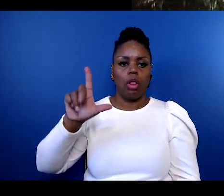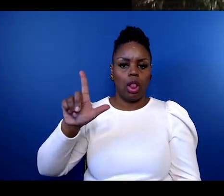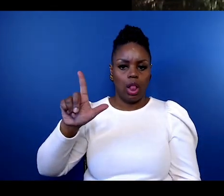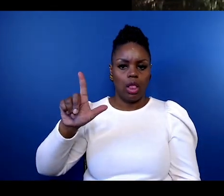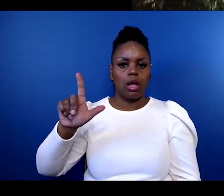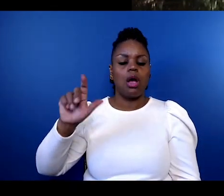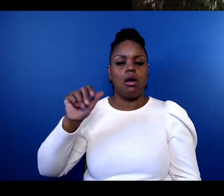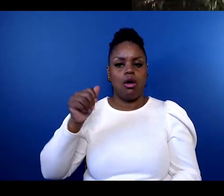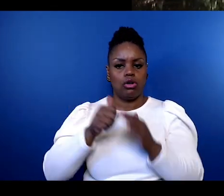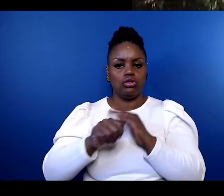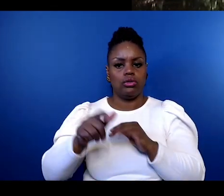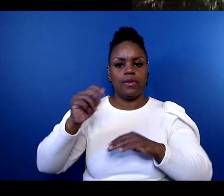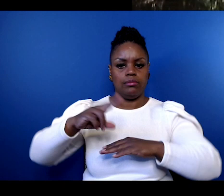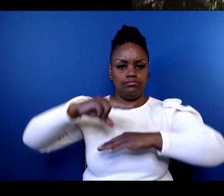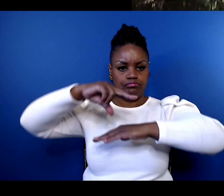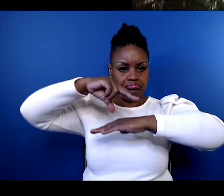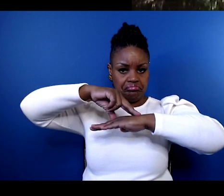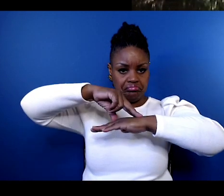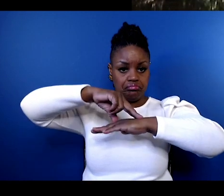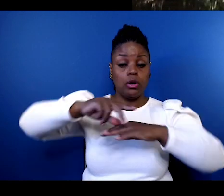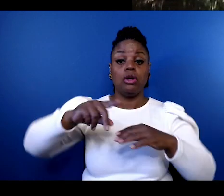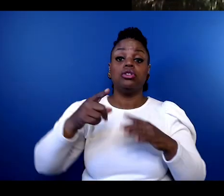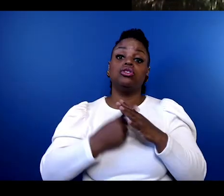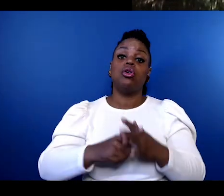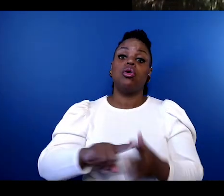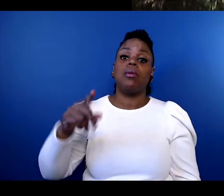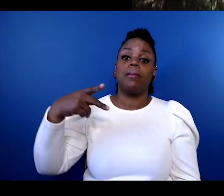dog. Start to pedal the feet here.